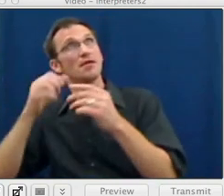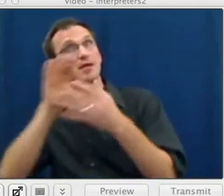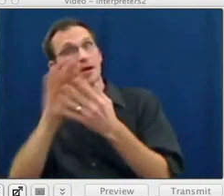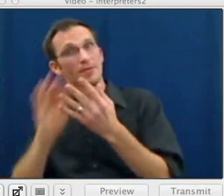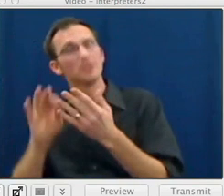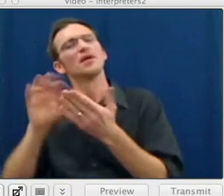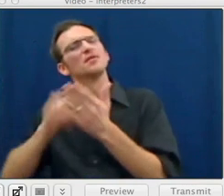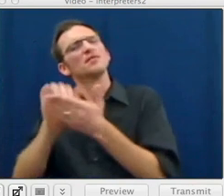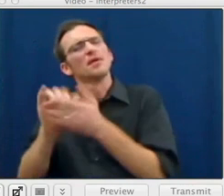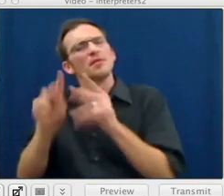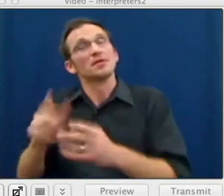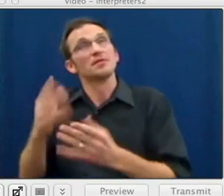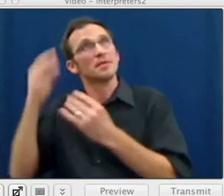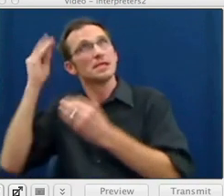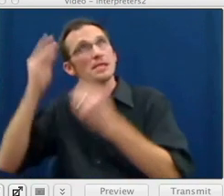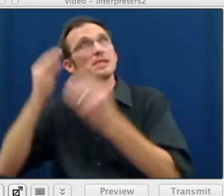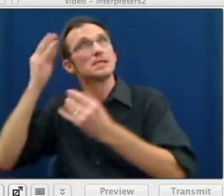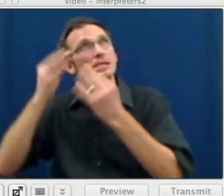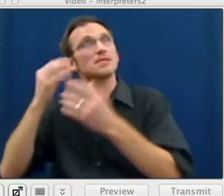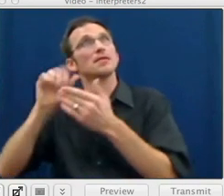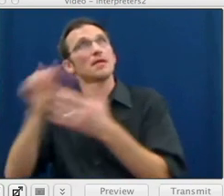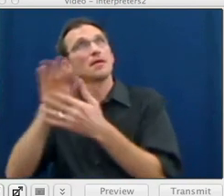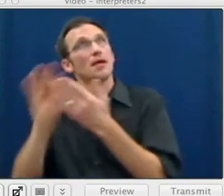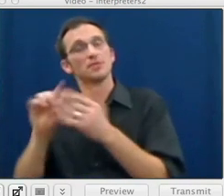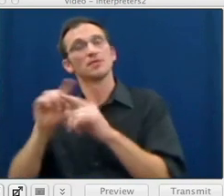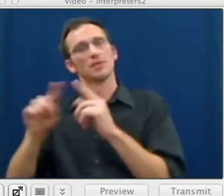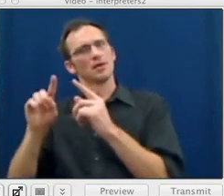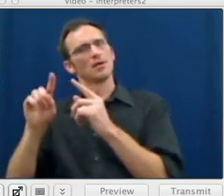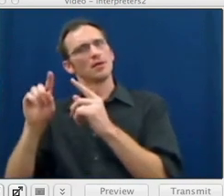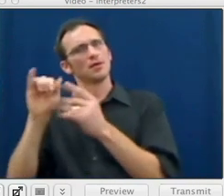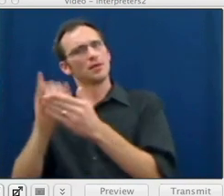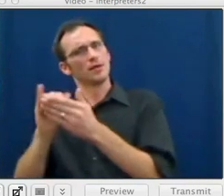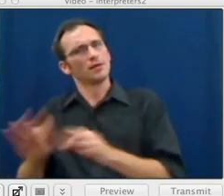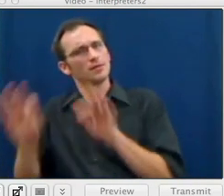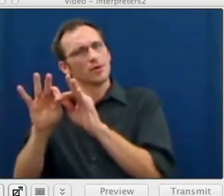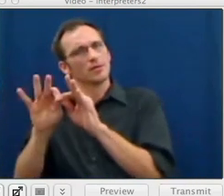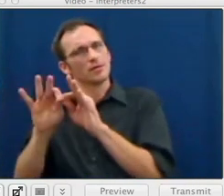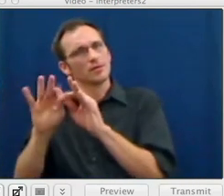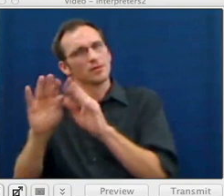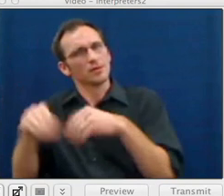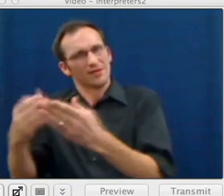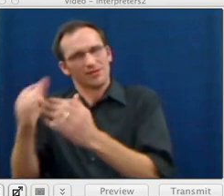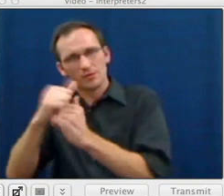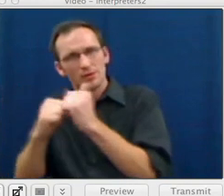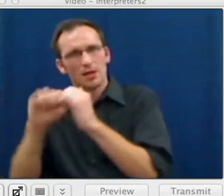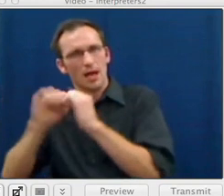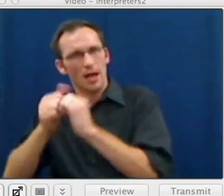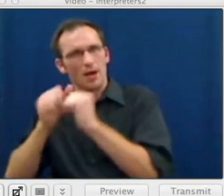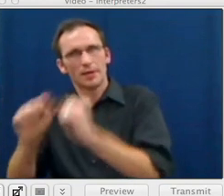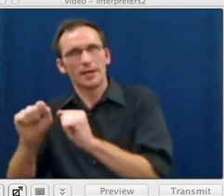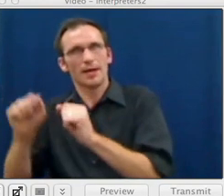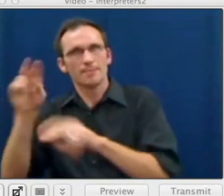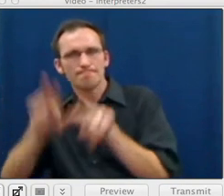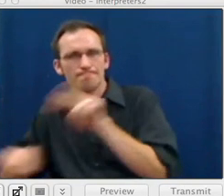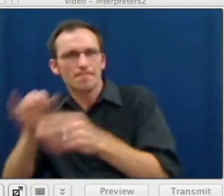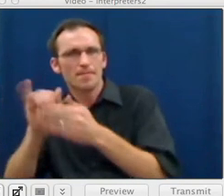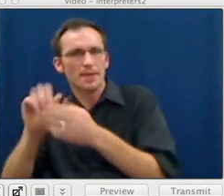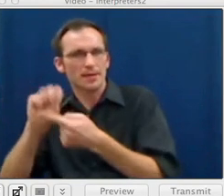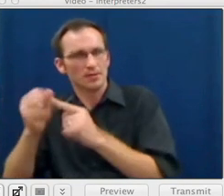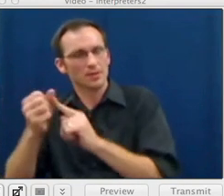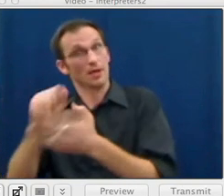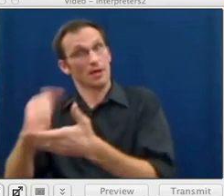structuring should still not be dismissed as unimportant. It's actually quite helpful usually to people, and sometimes, as I've said,